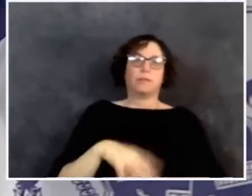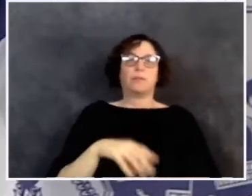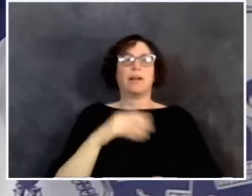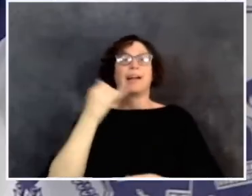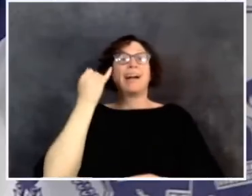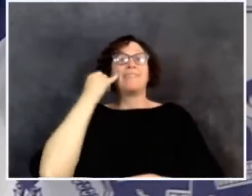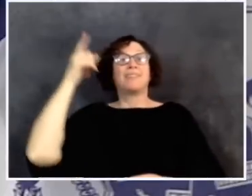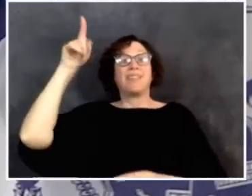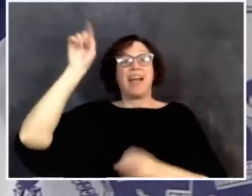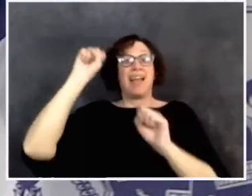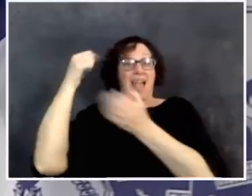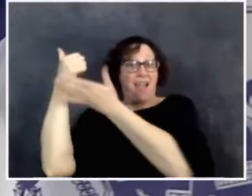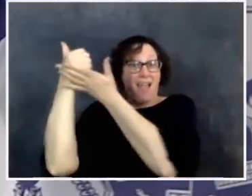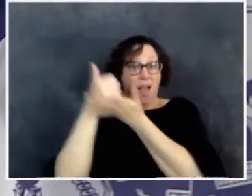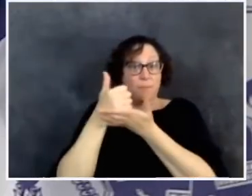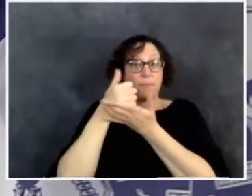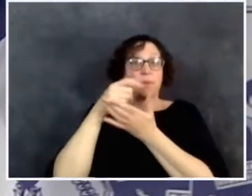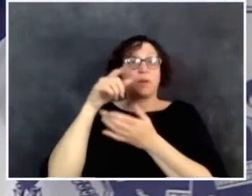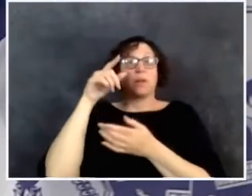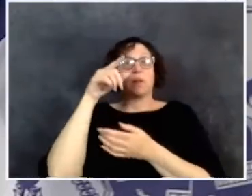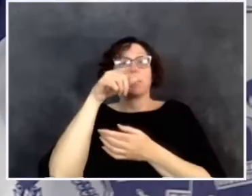country.